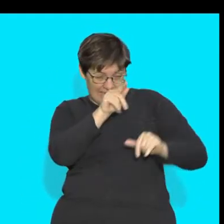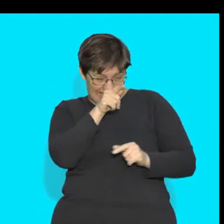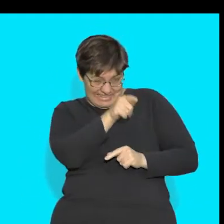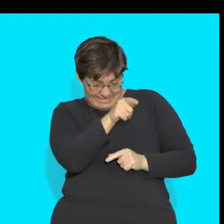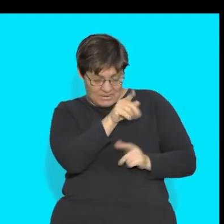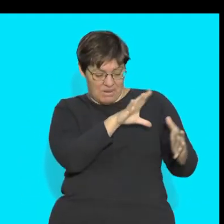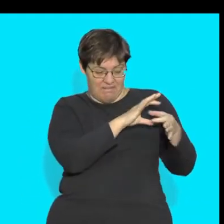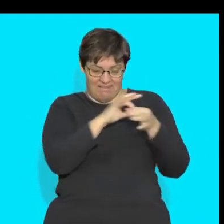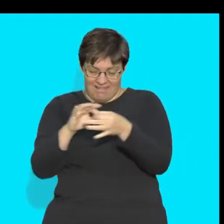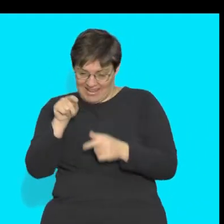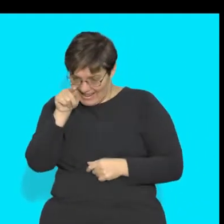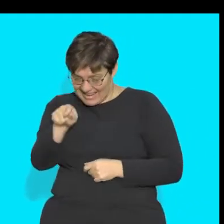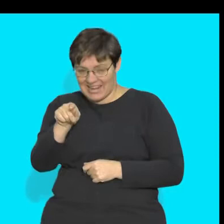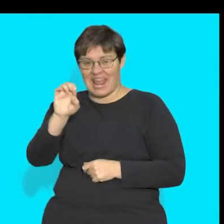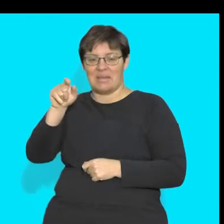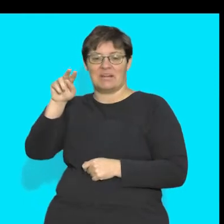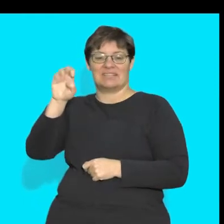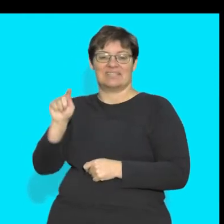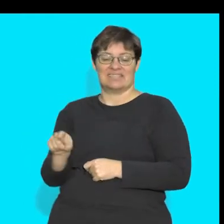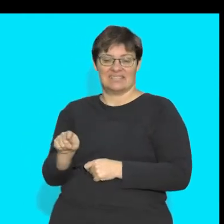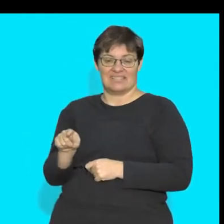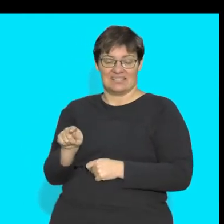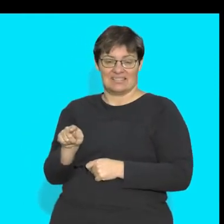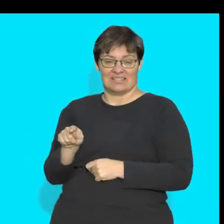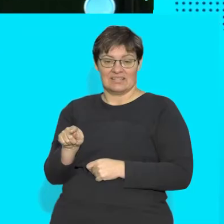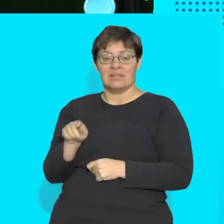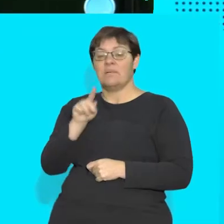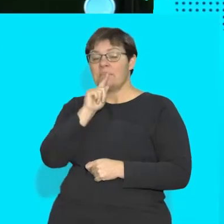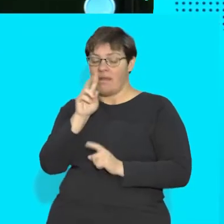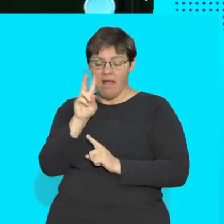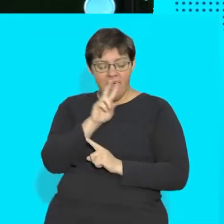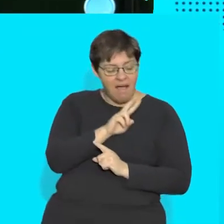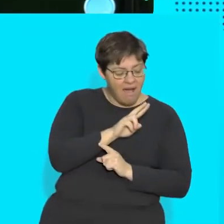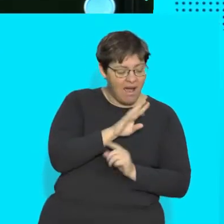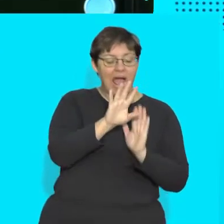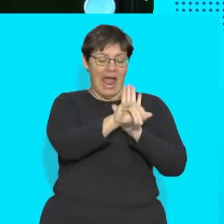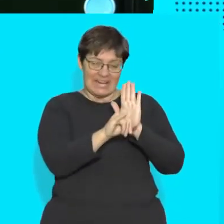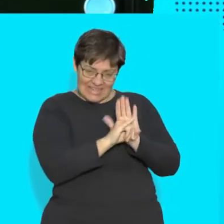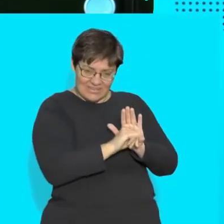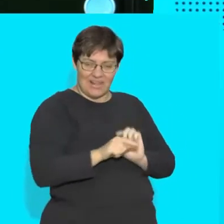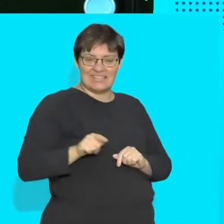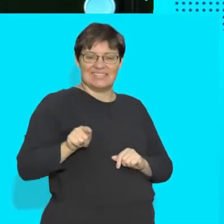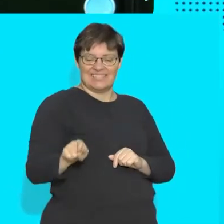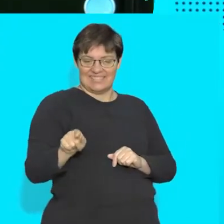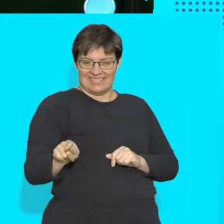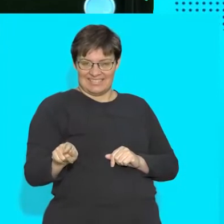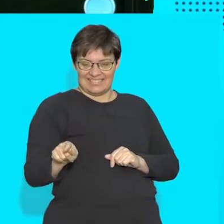pattern, it relates to a specific element. And it's how they can identify elements if